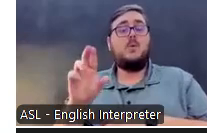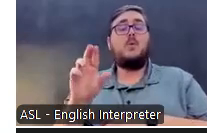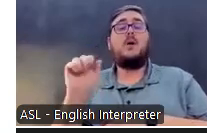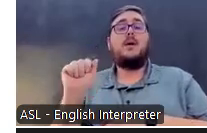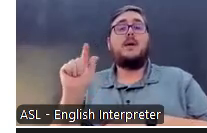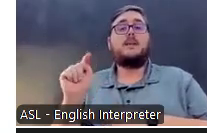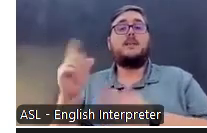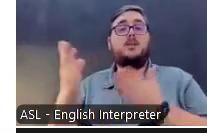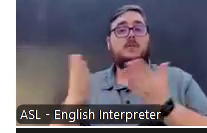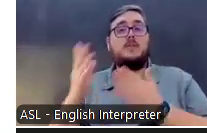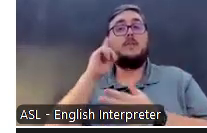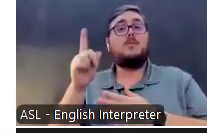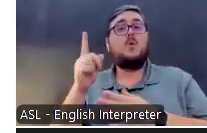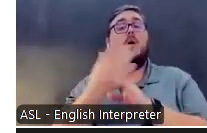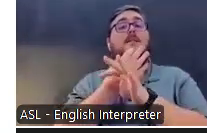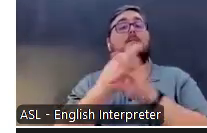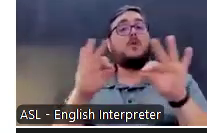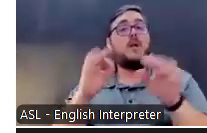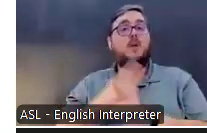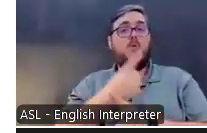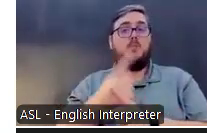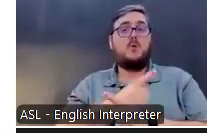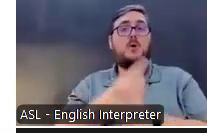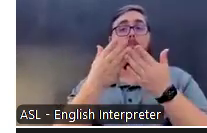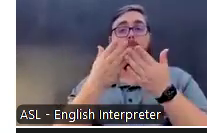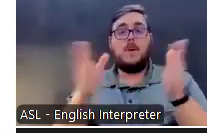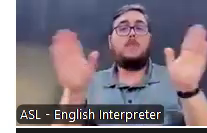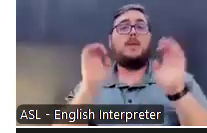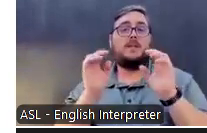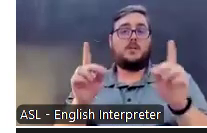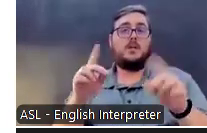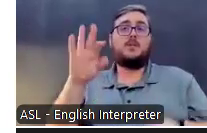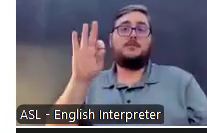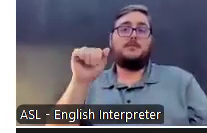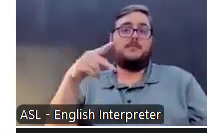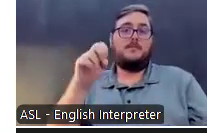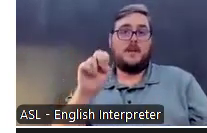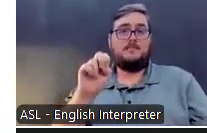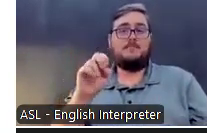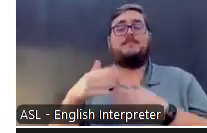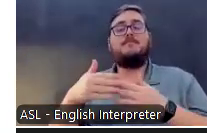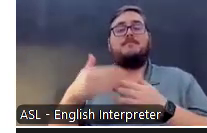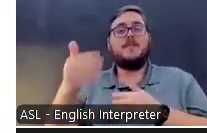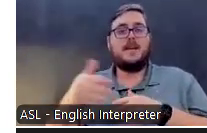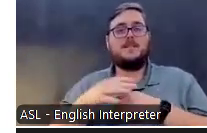a free, appropriate public education. Next slide.